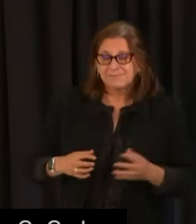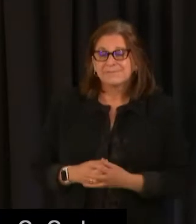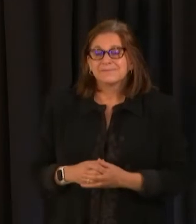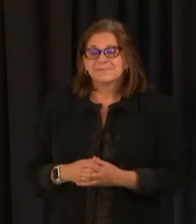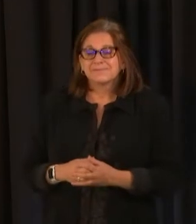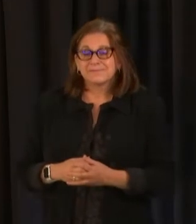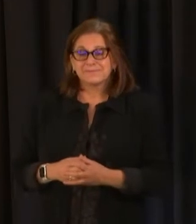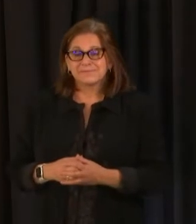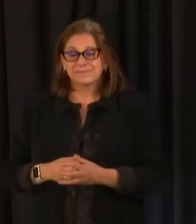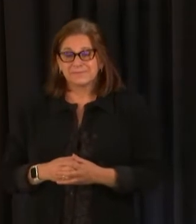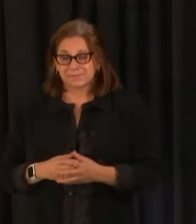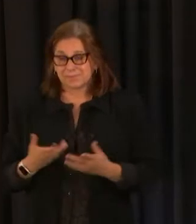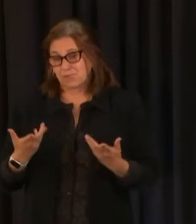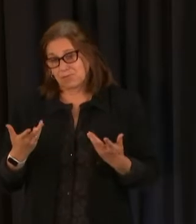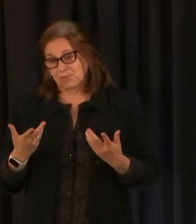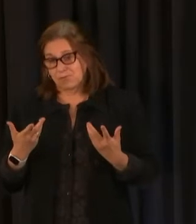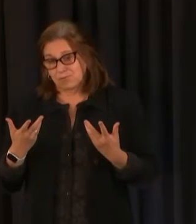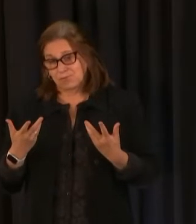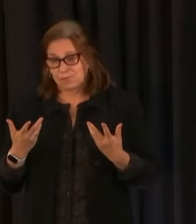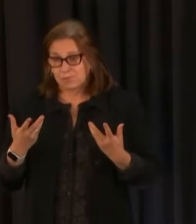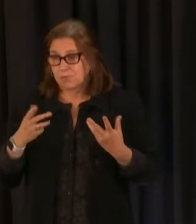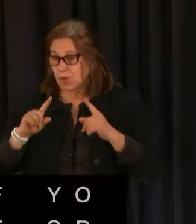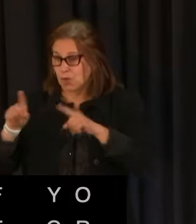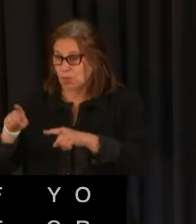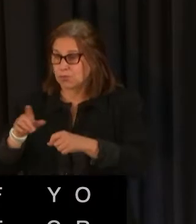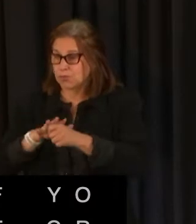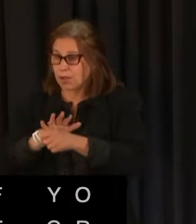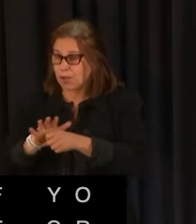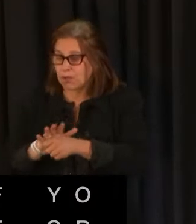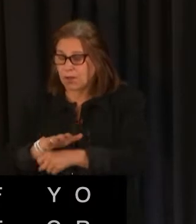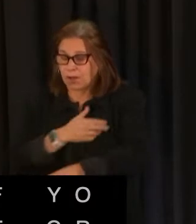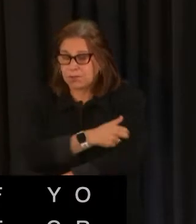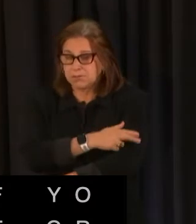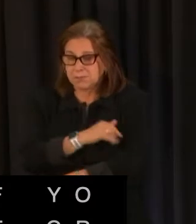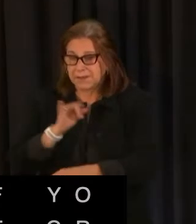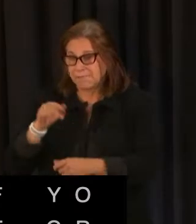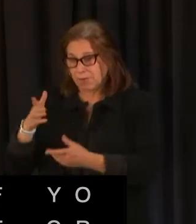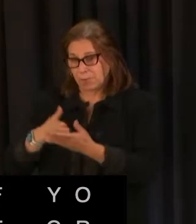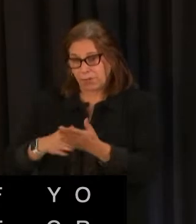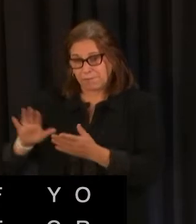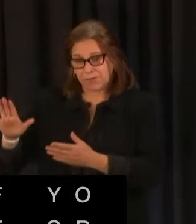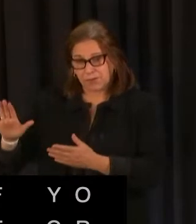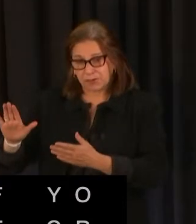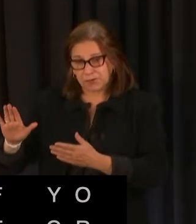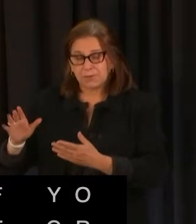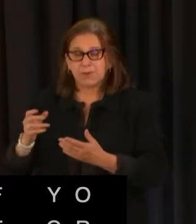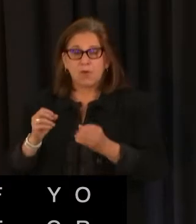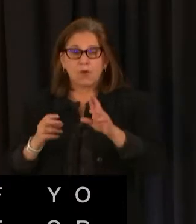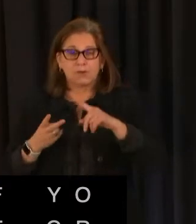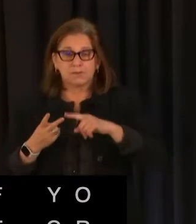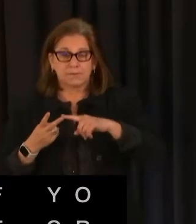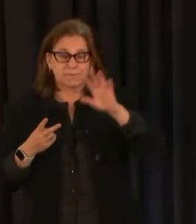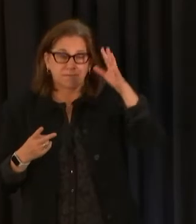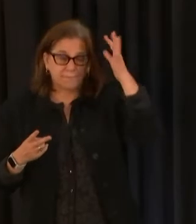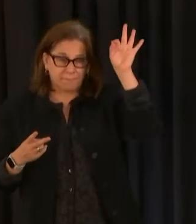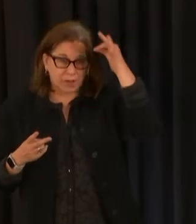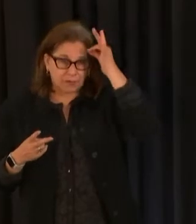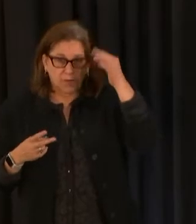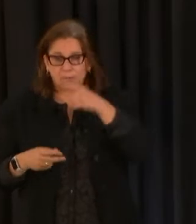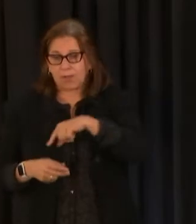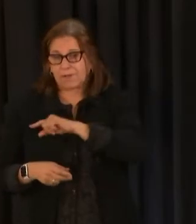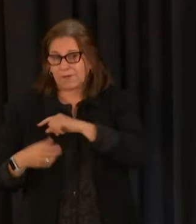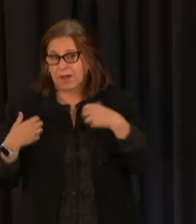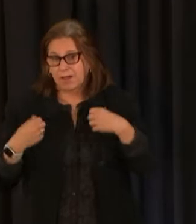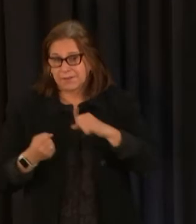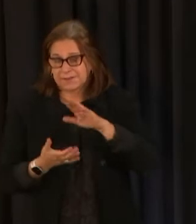their patient groups. There are federally qualified health centers also offering